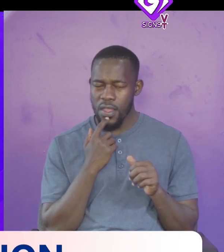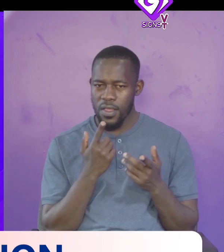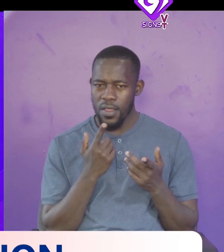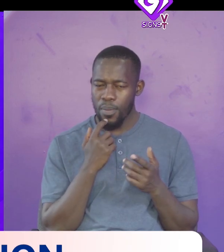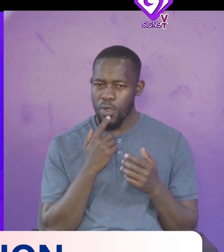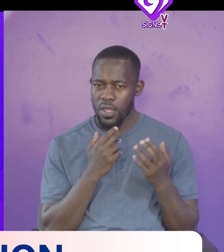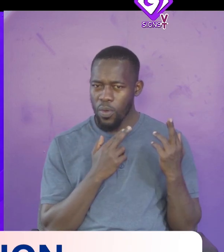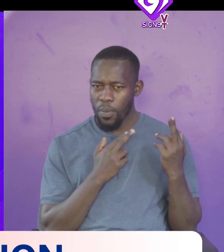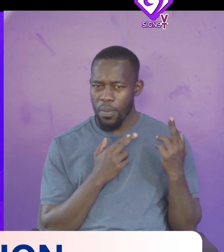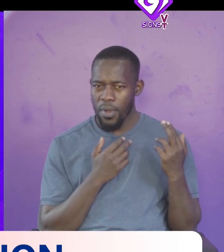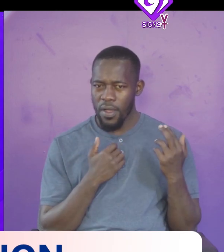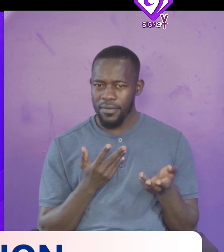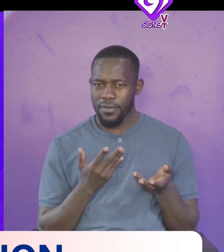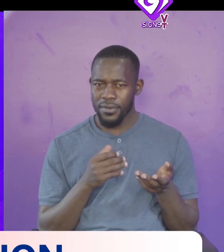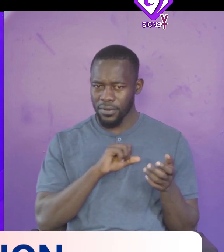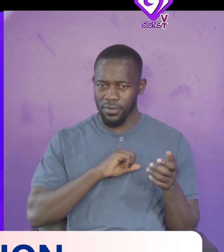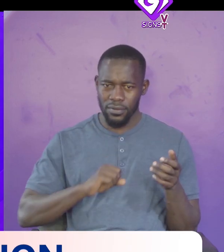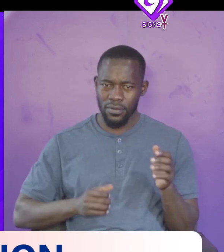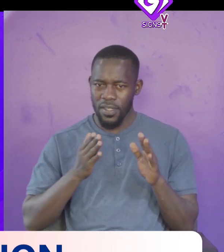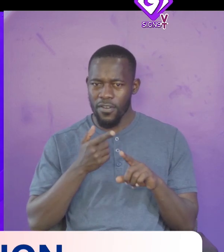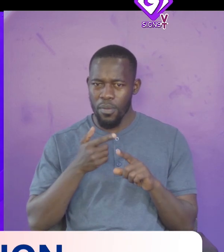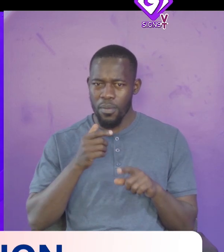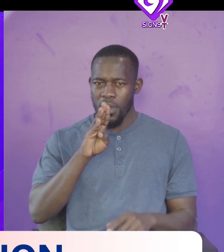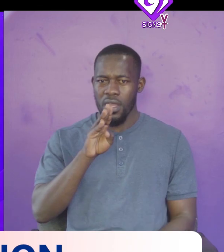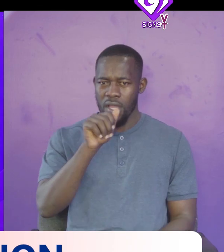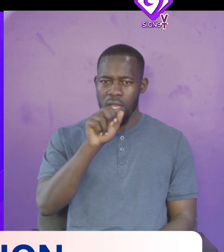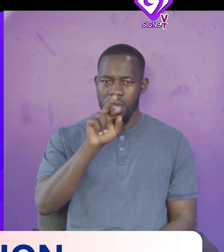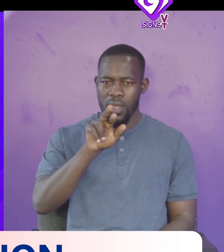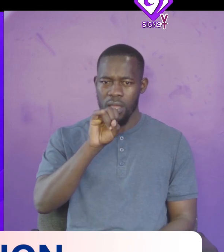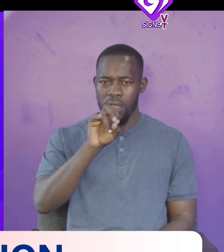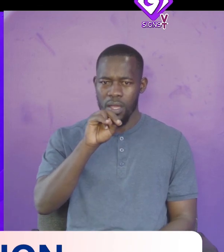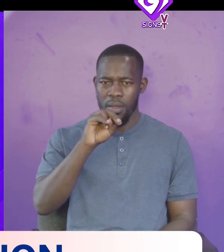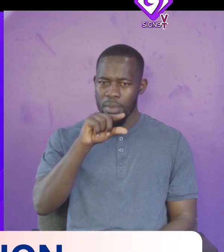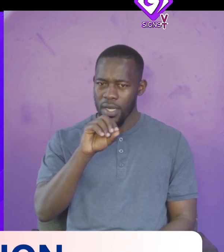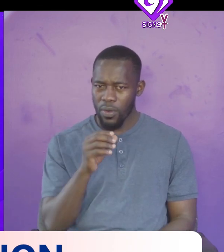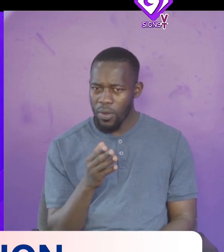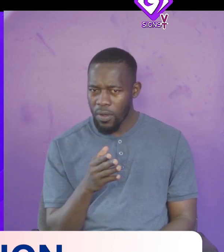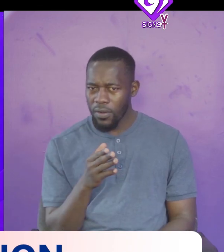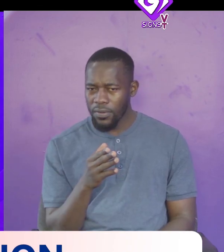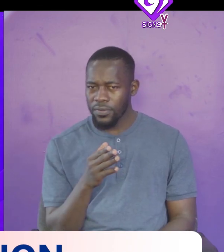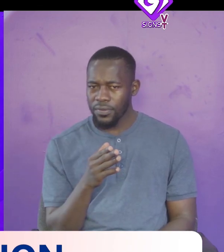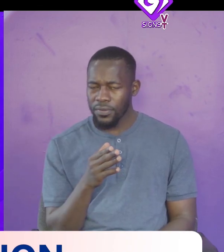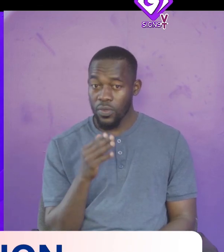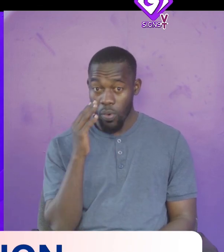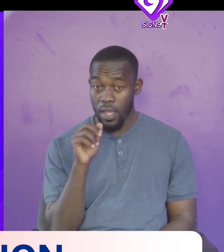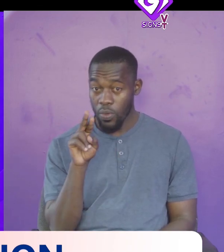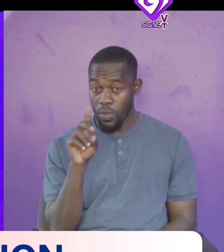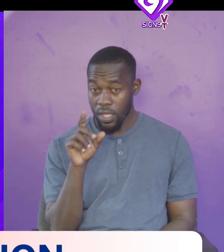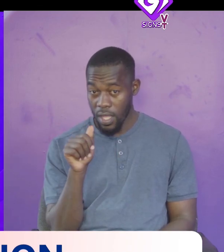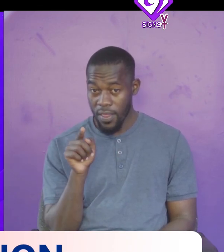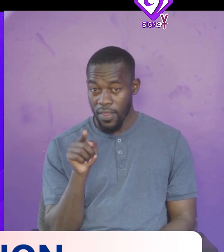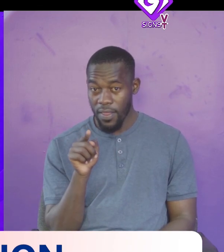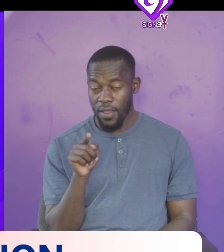hopes for that senator's race in Baringo? I don't know. Or the UDA candidate, because there is a UDA candidate there that is